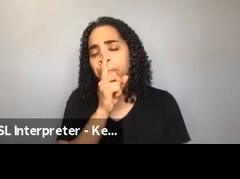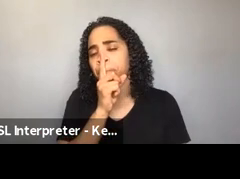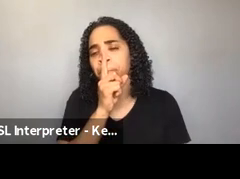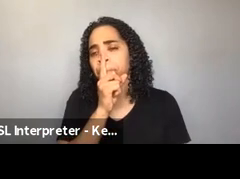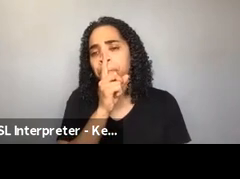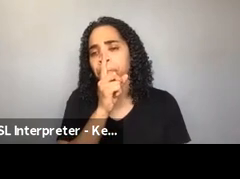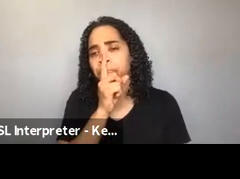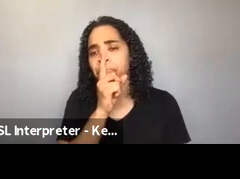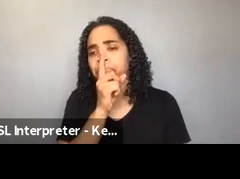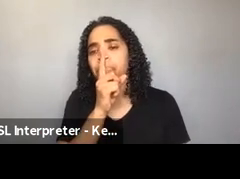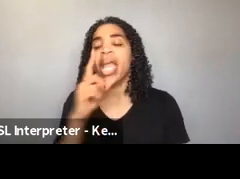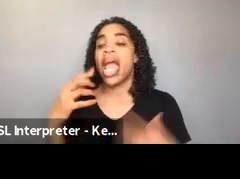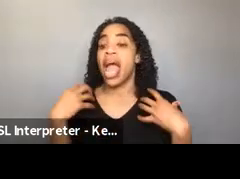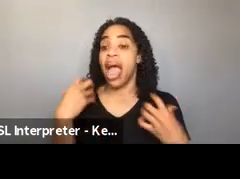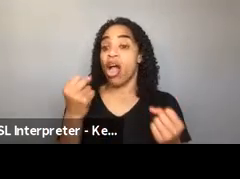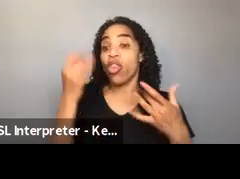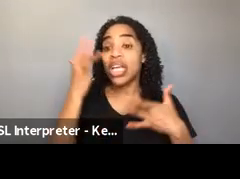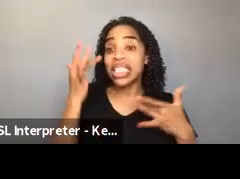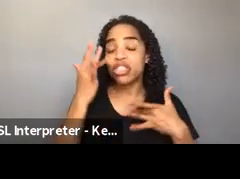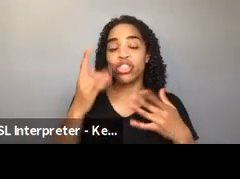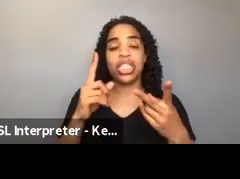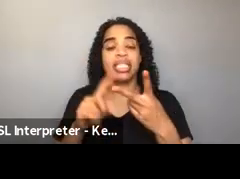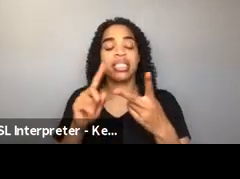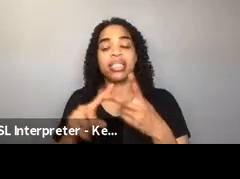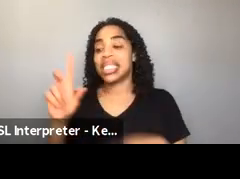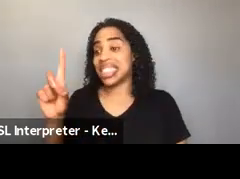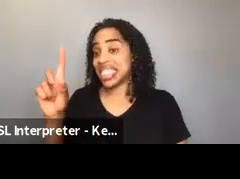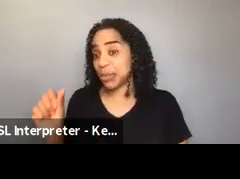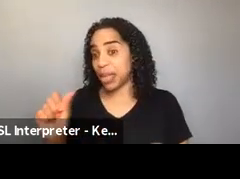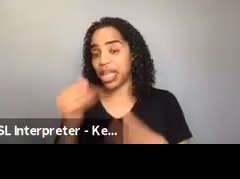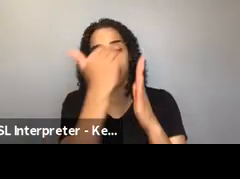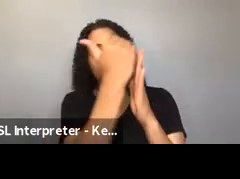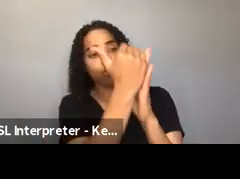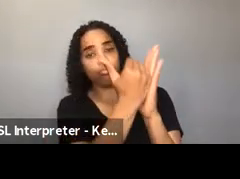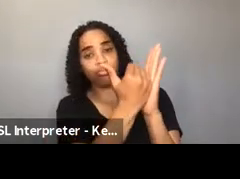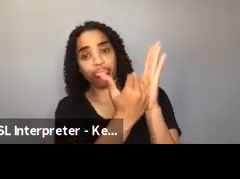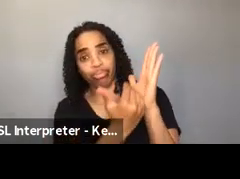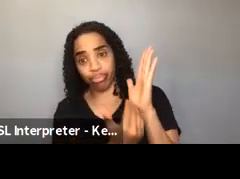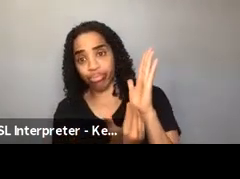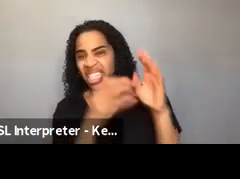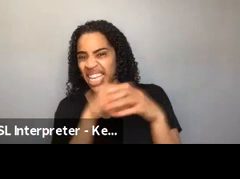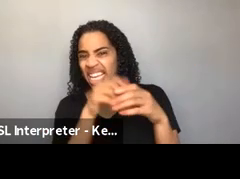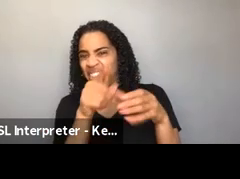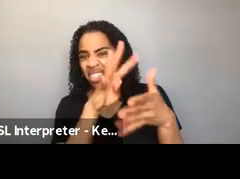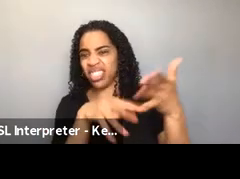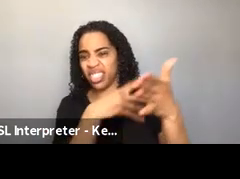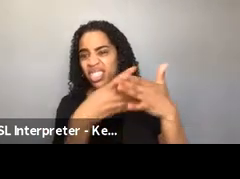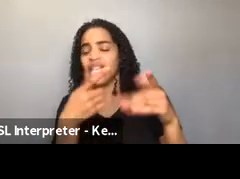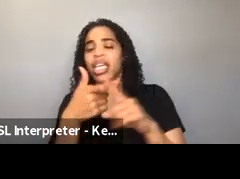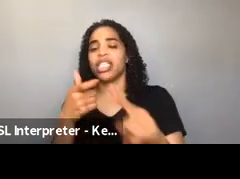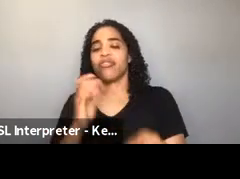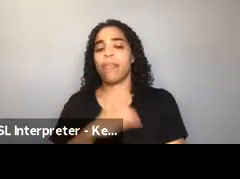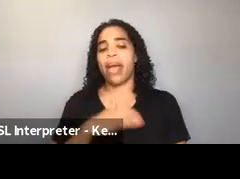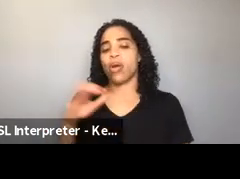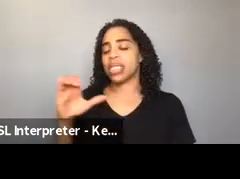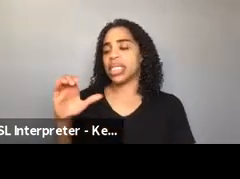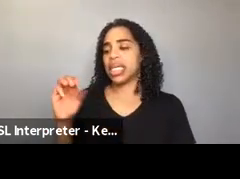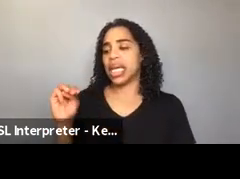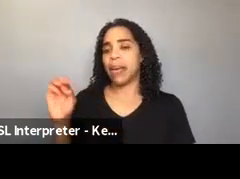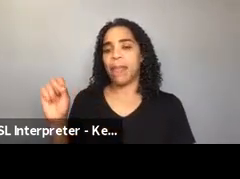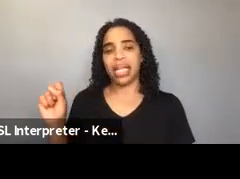health conditions and disabilities we have chosen to use and collect data on are from the CMS Chronic